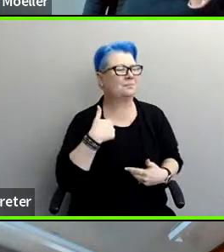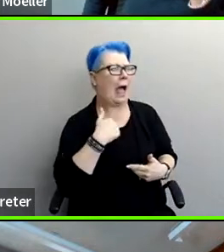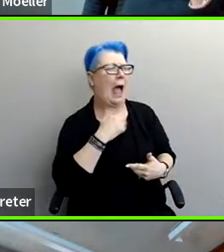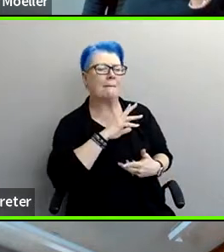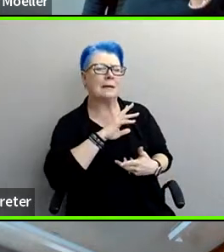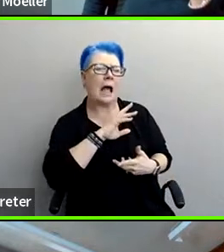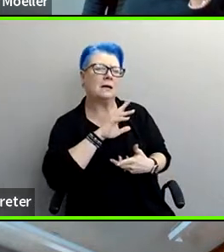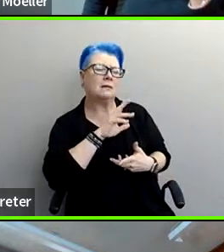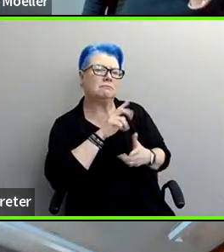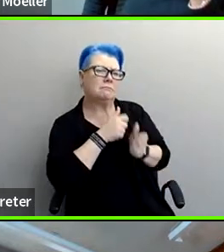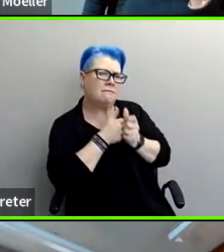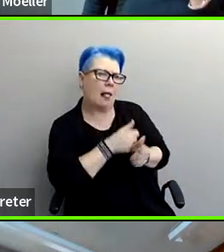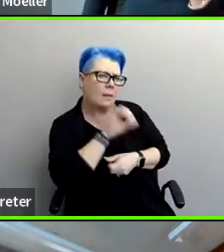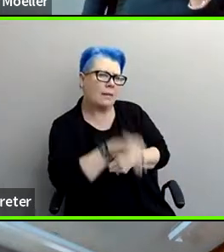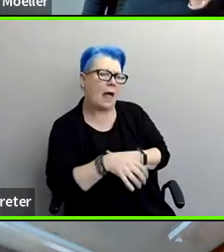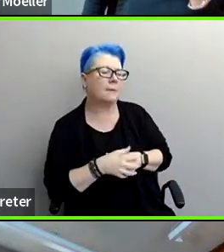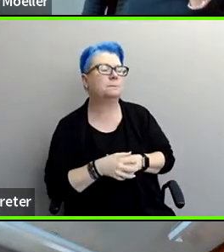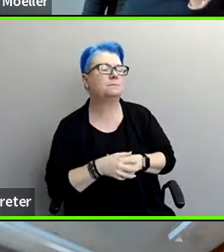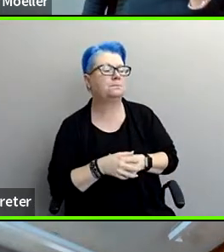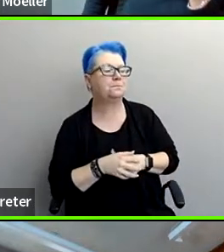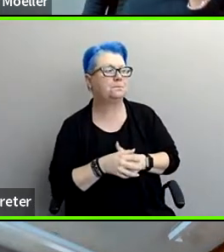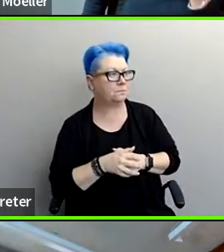that information,